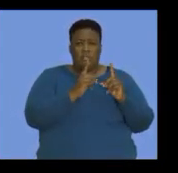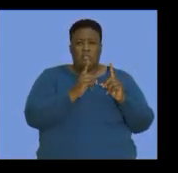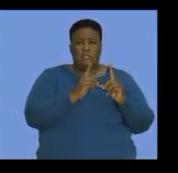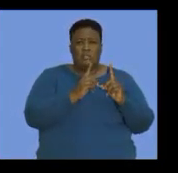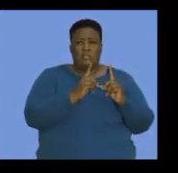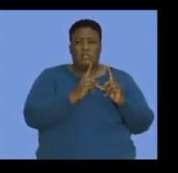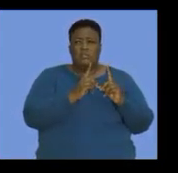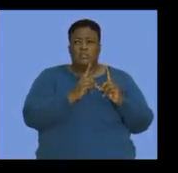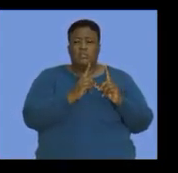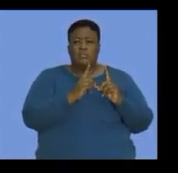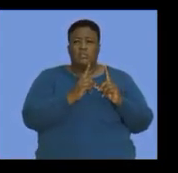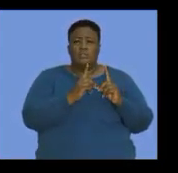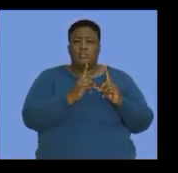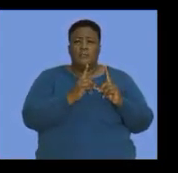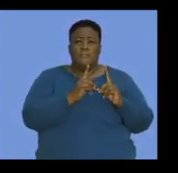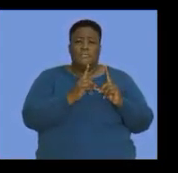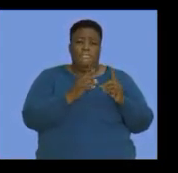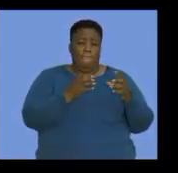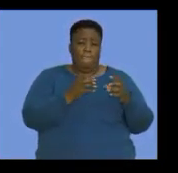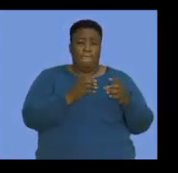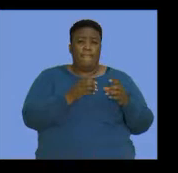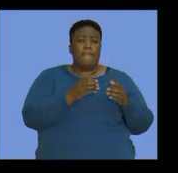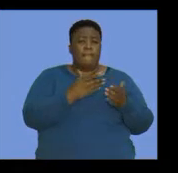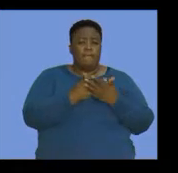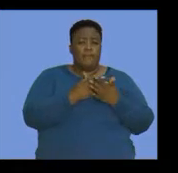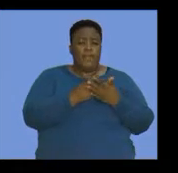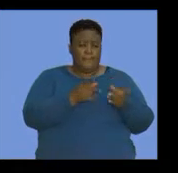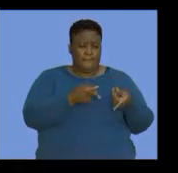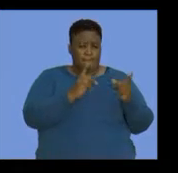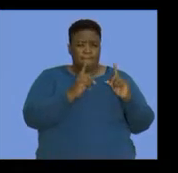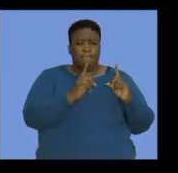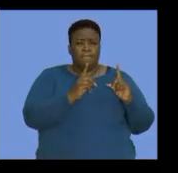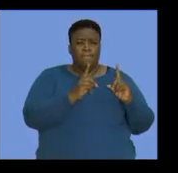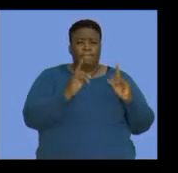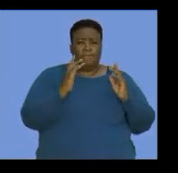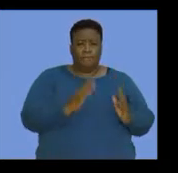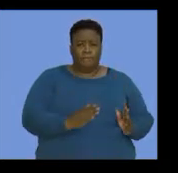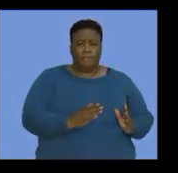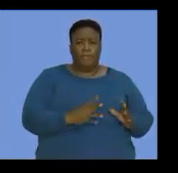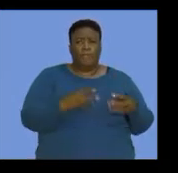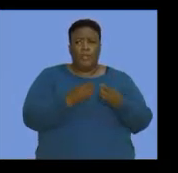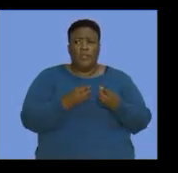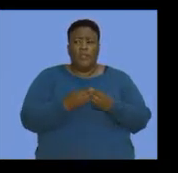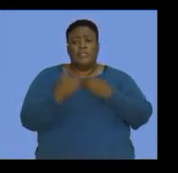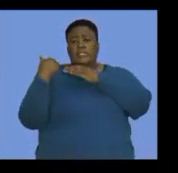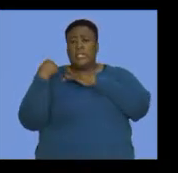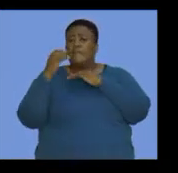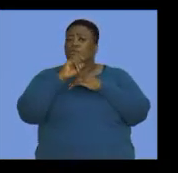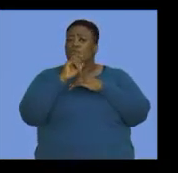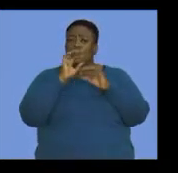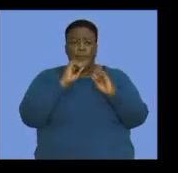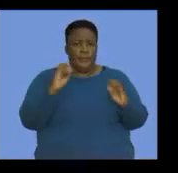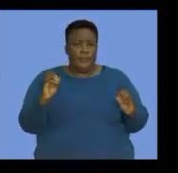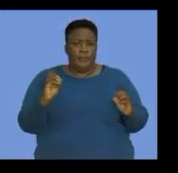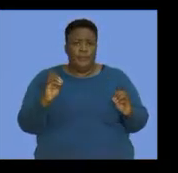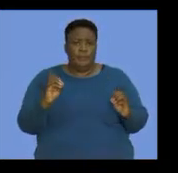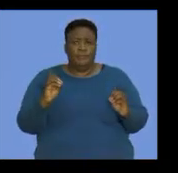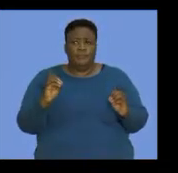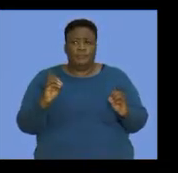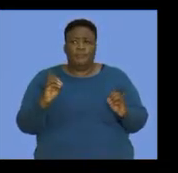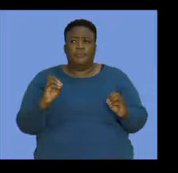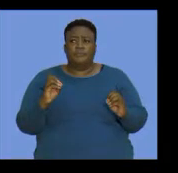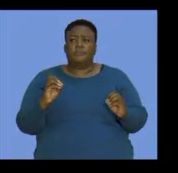hazardous. Hazardous would be waste that can cause harm to humans. So substances that are unsafe to use